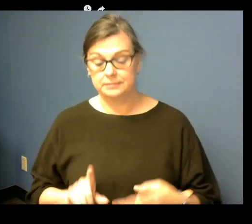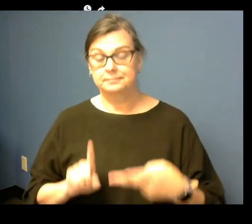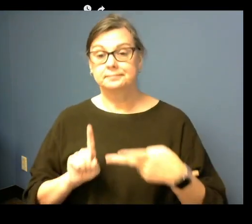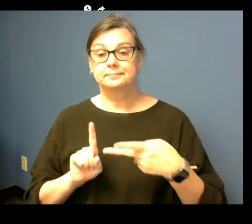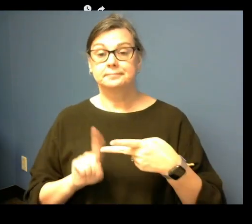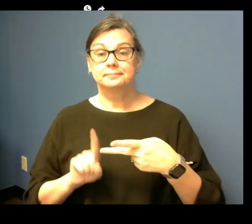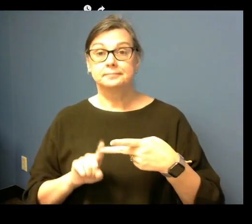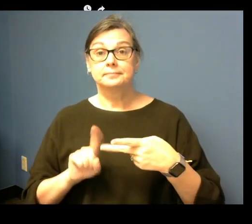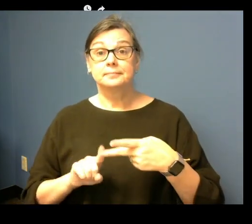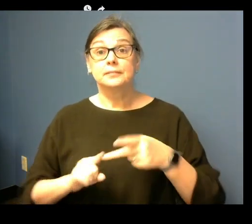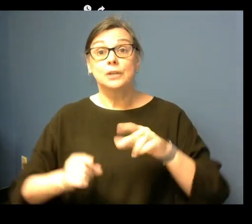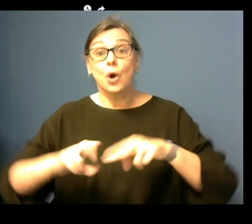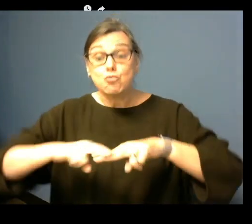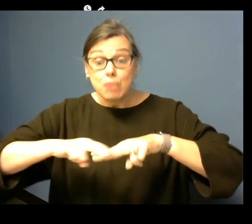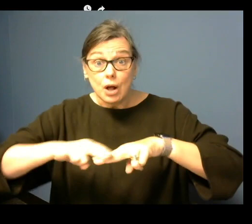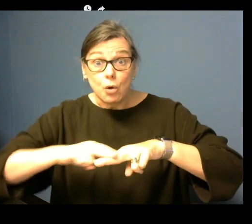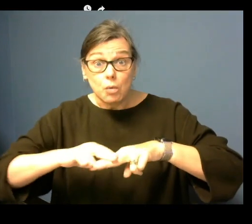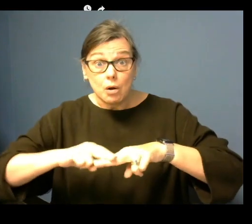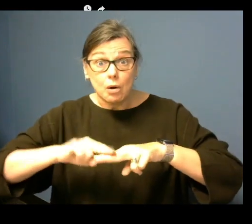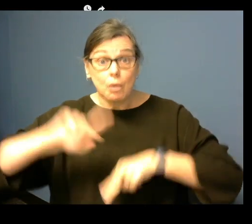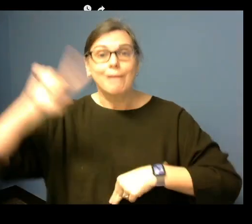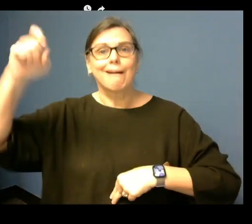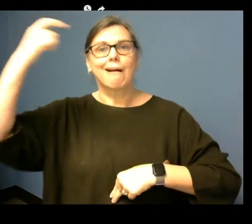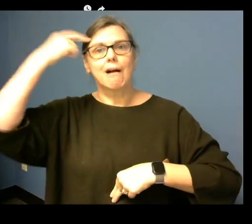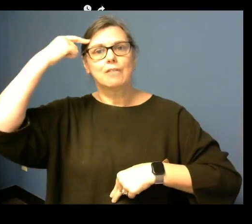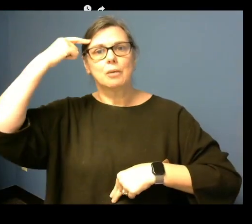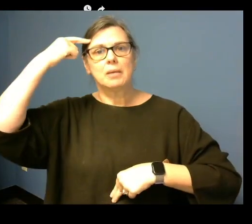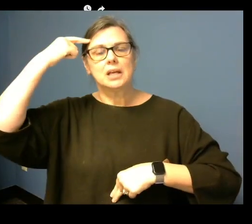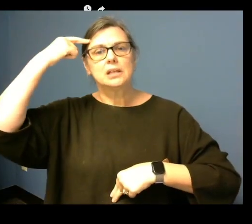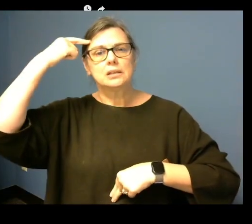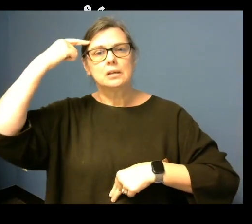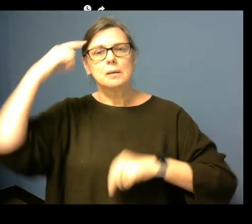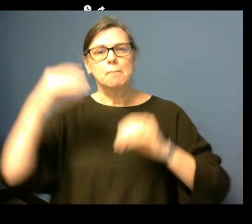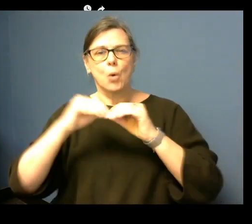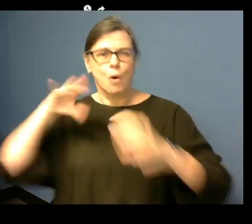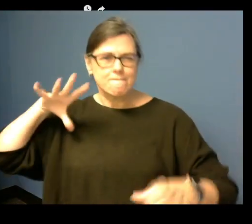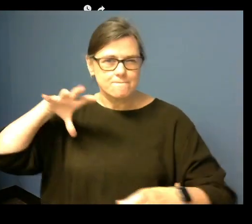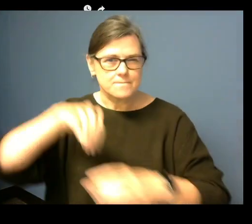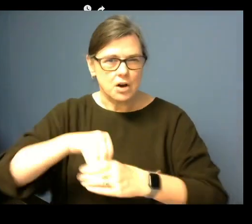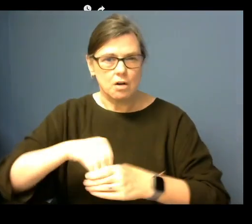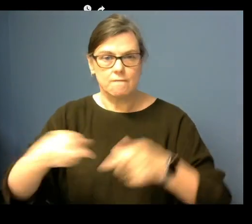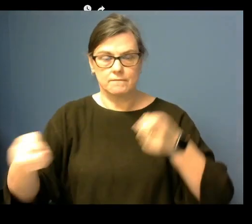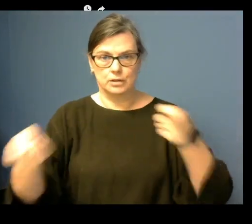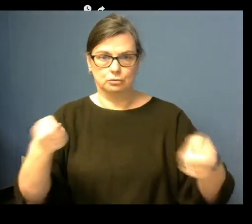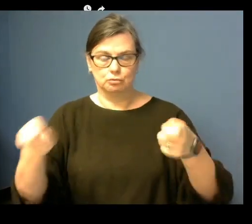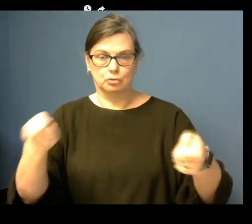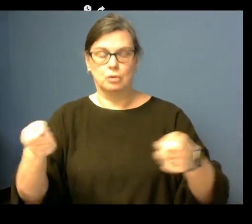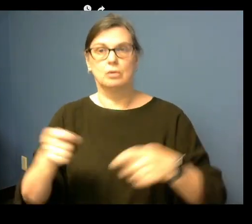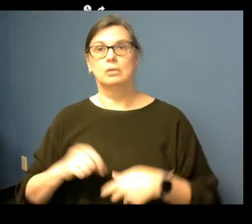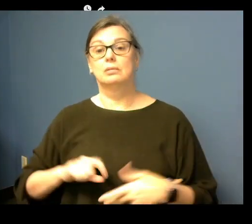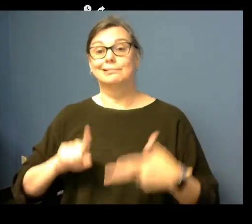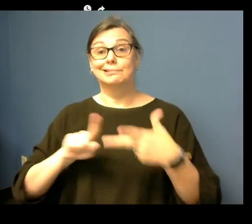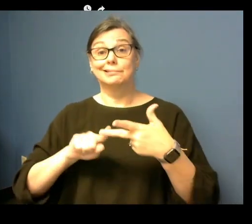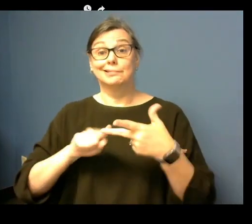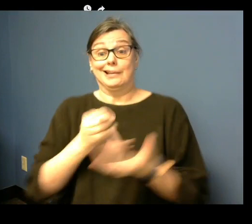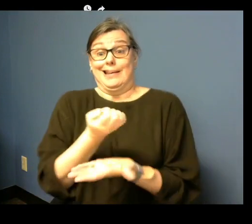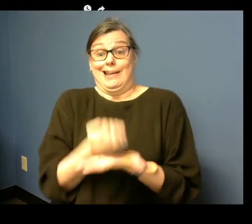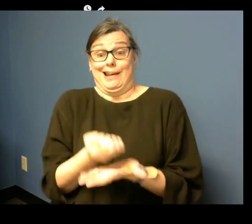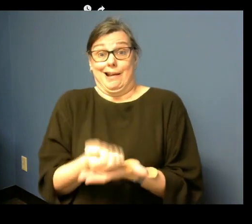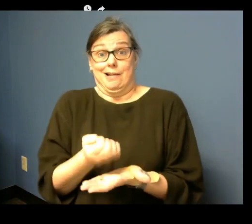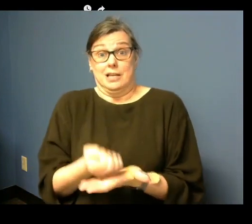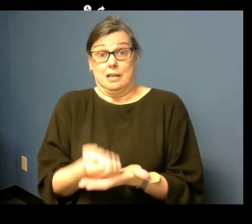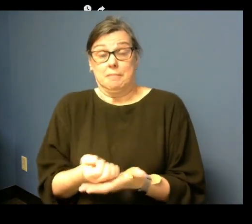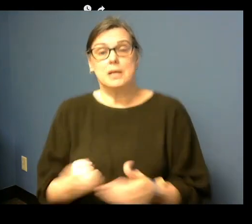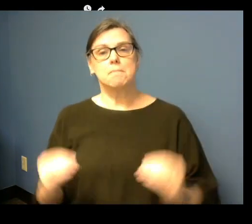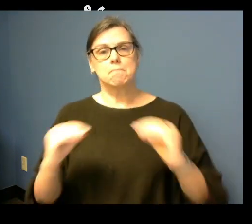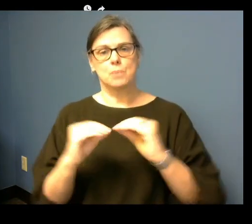of railroads to the government. Revolutionary change that at the time seems like